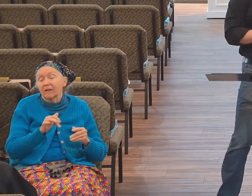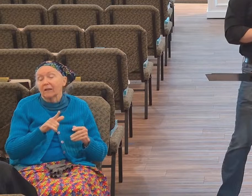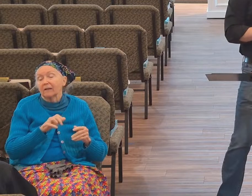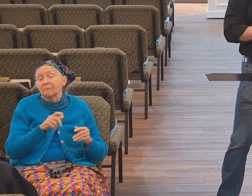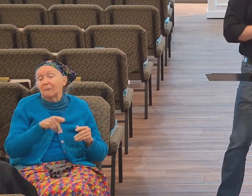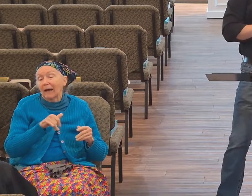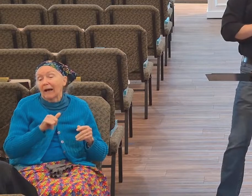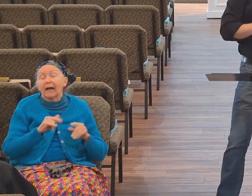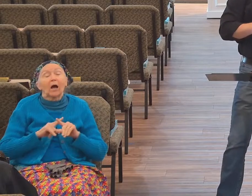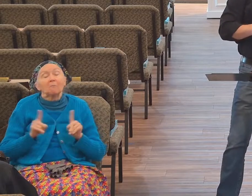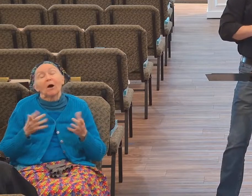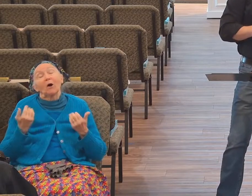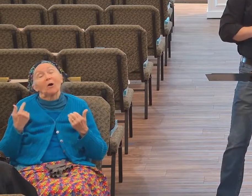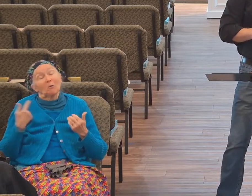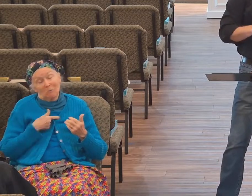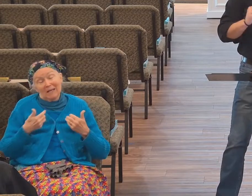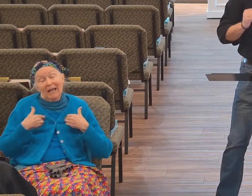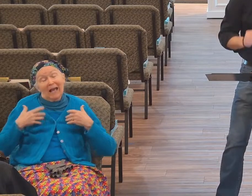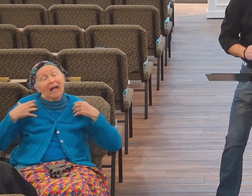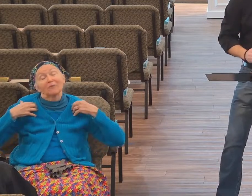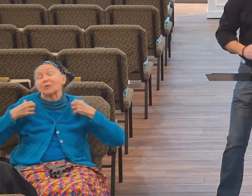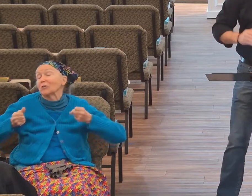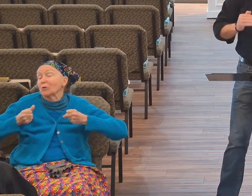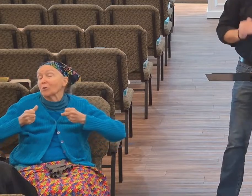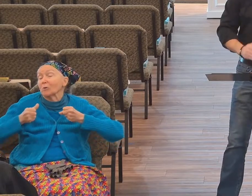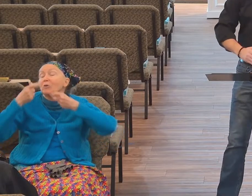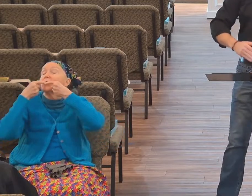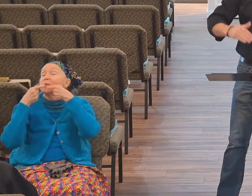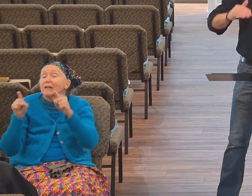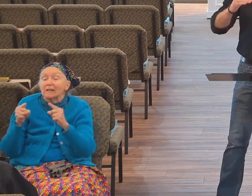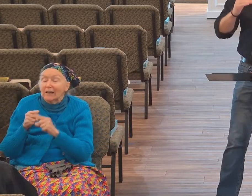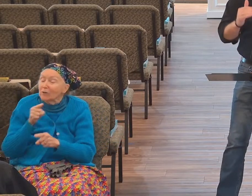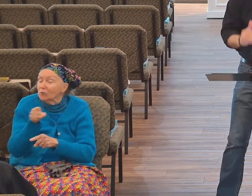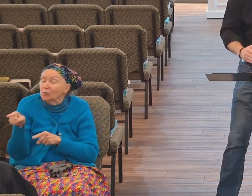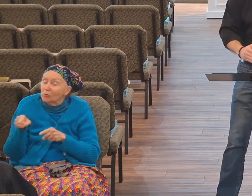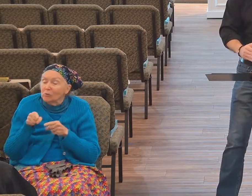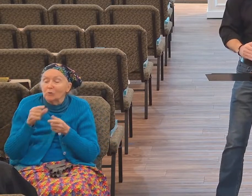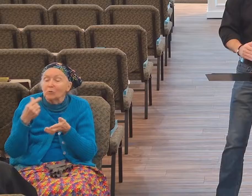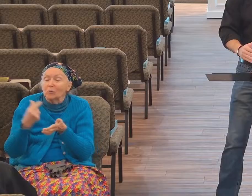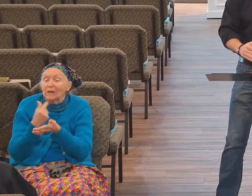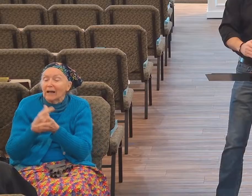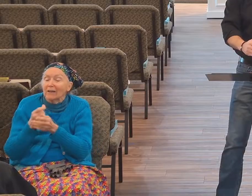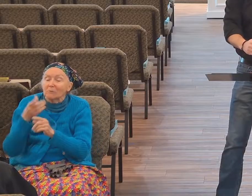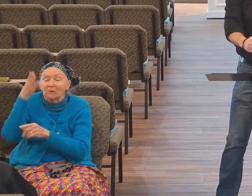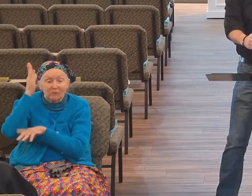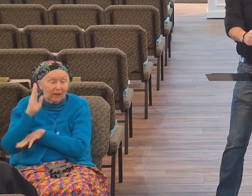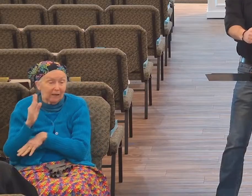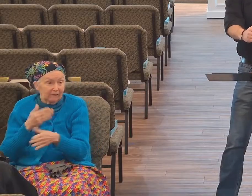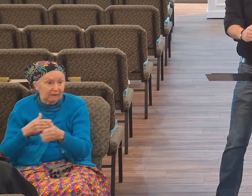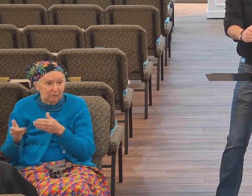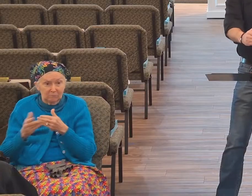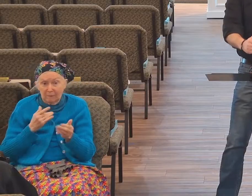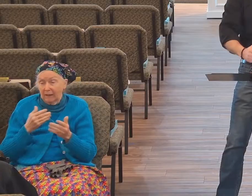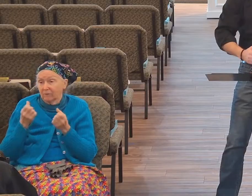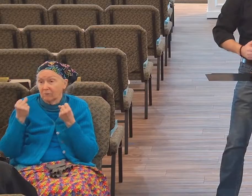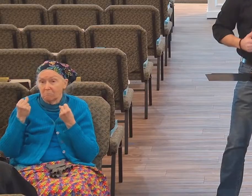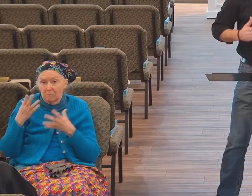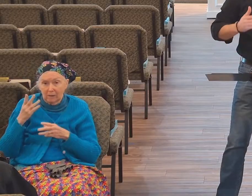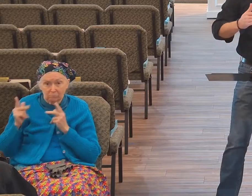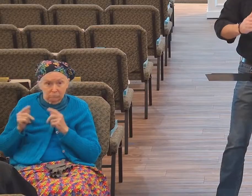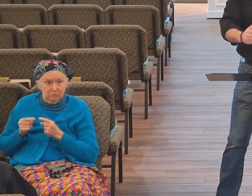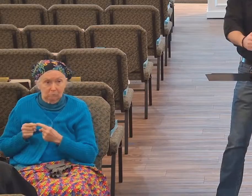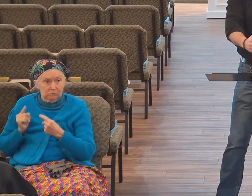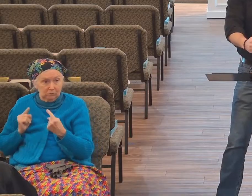God. Underline this in your mind. In spite of much opposition. Okay? So, as we continue to